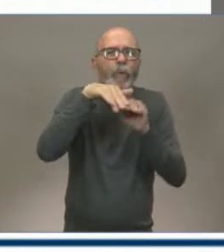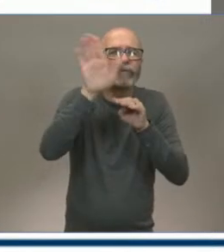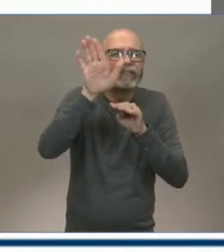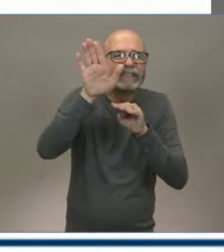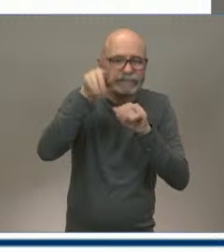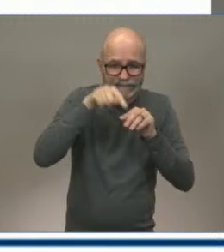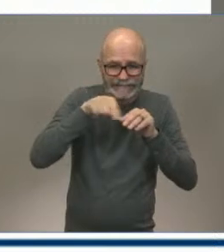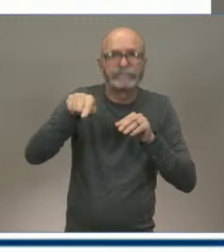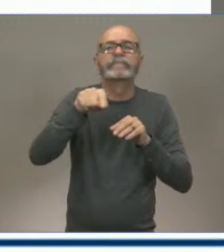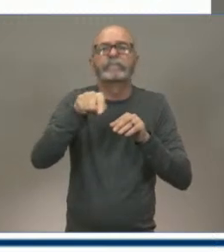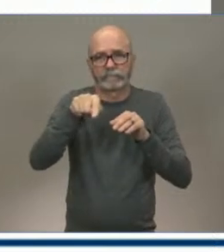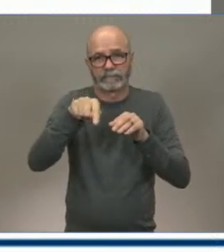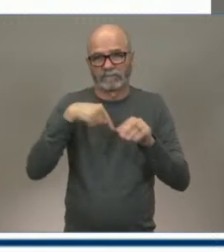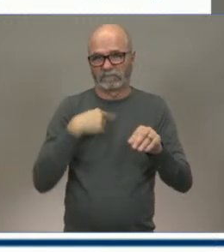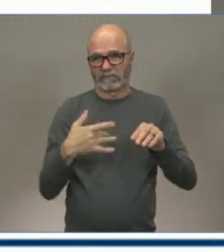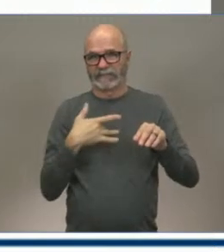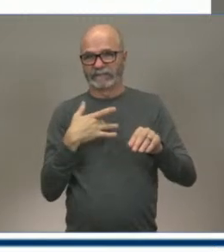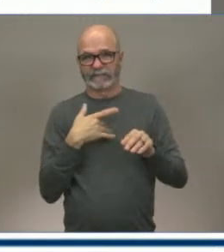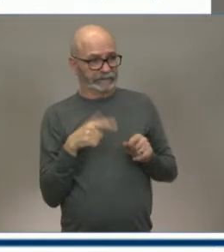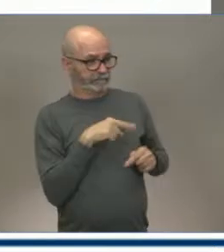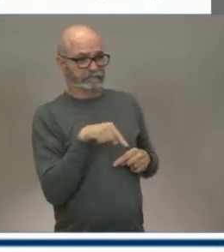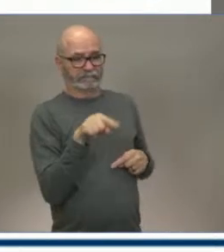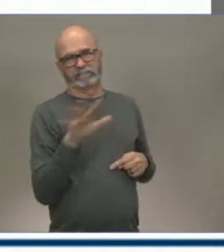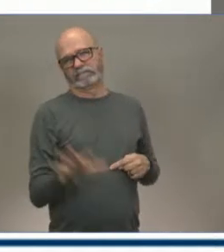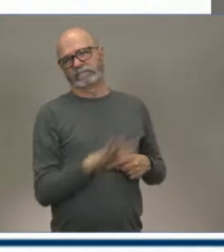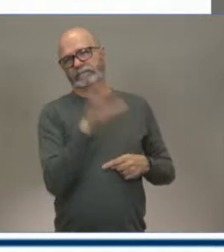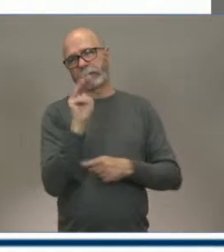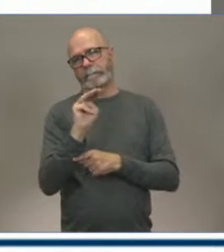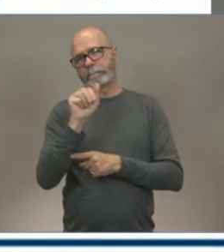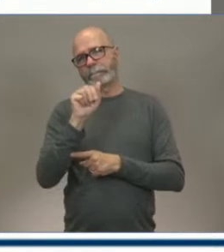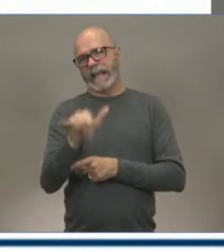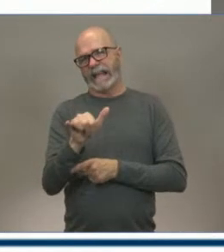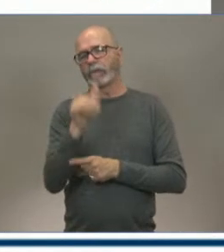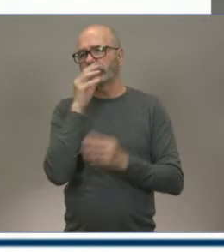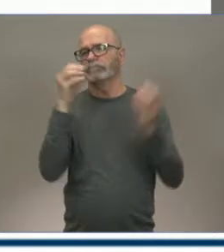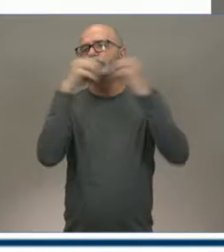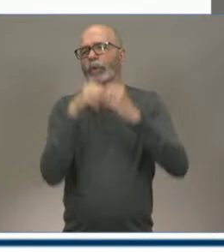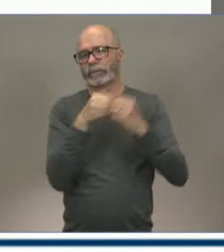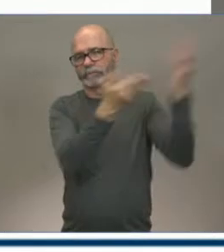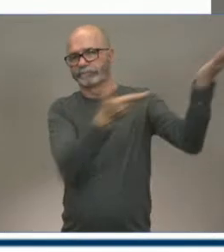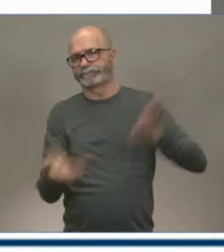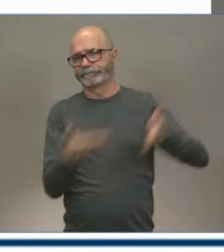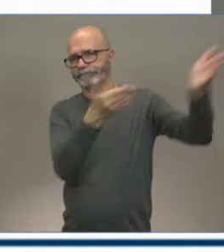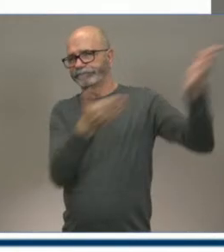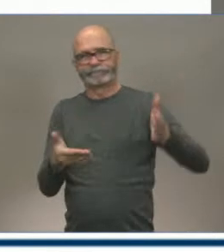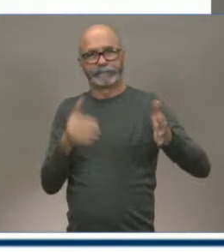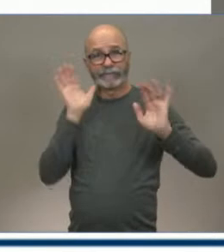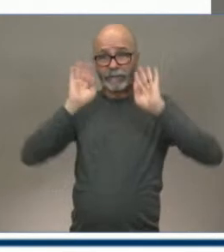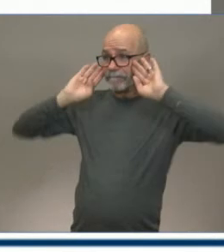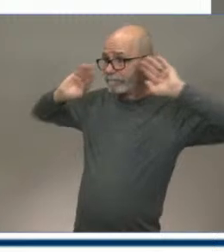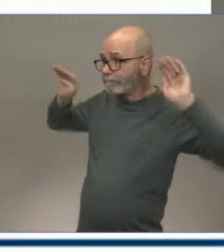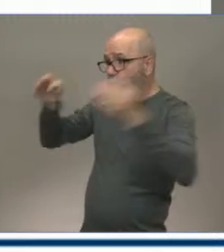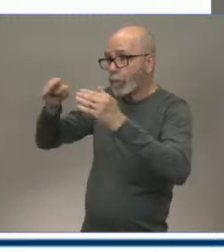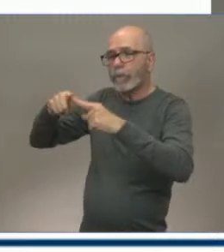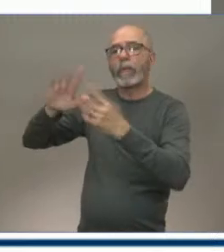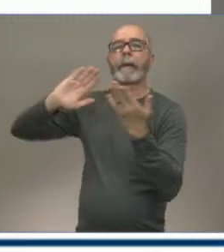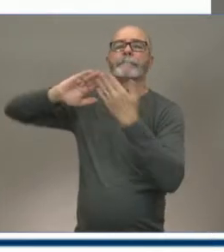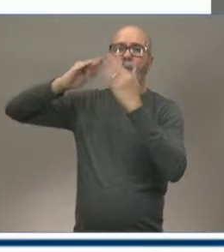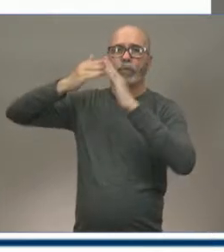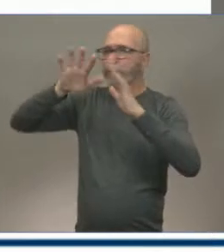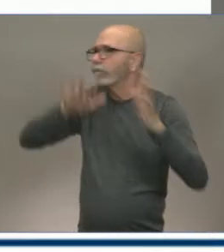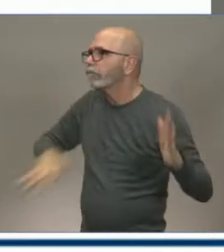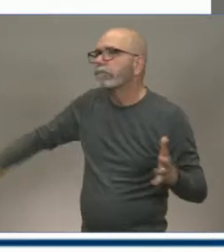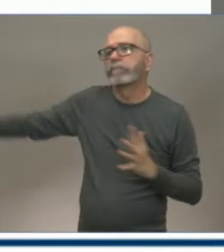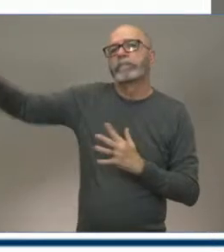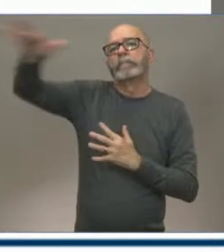much more vaccine beginning in May, and this will allow us to shift our focus to community-based immunization and less of a need